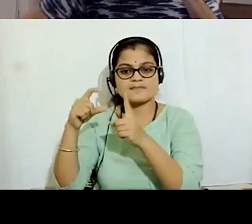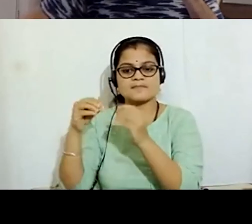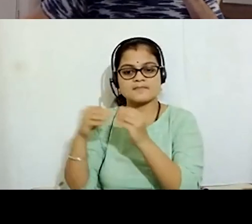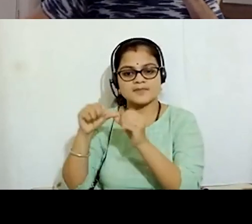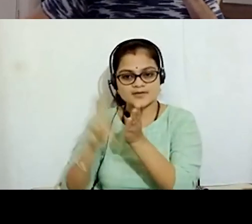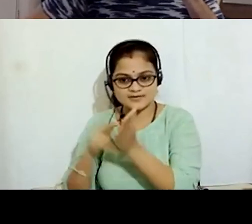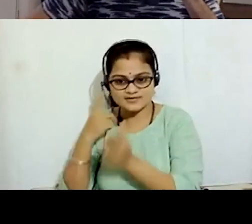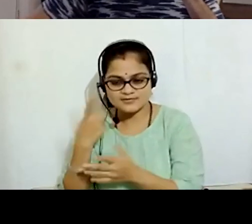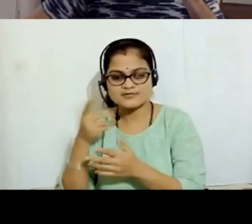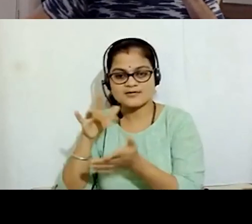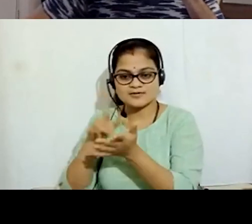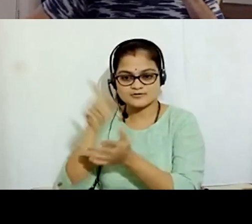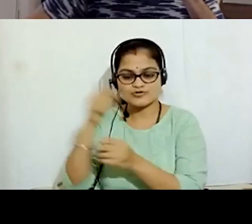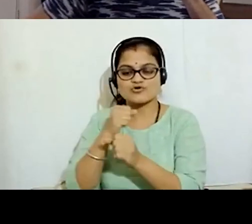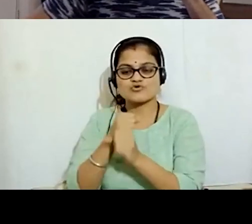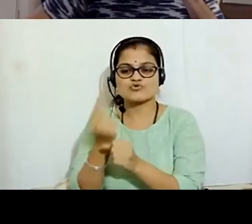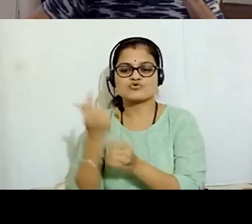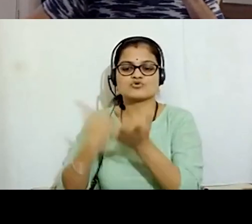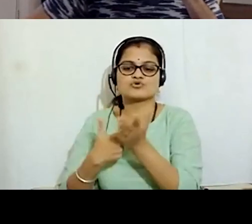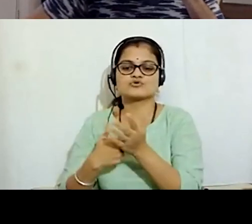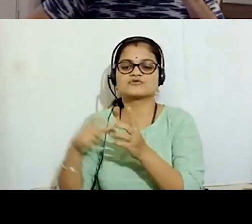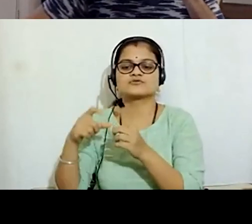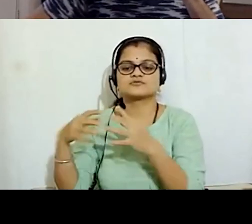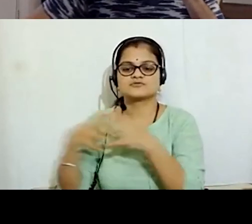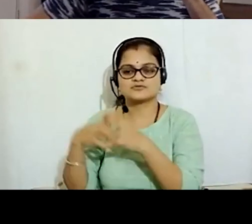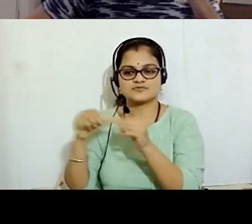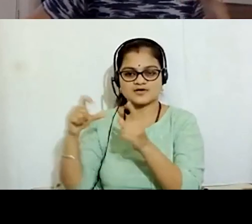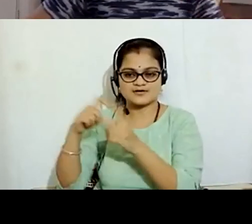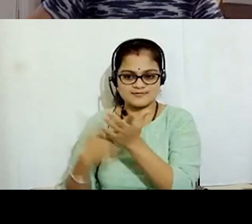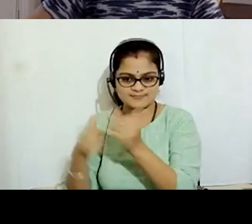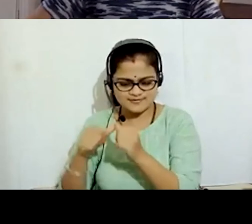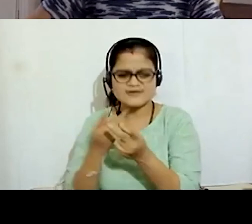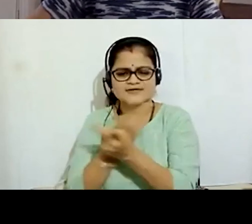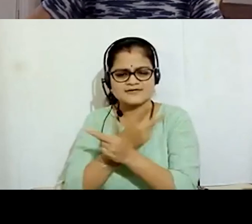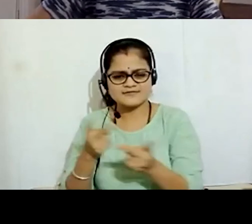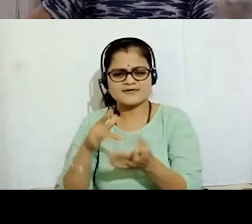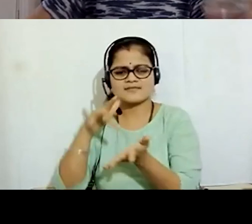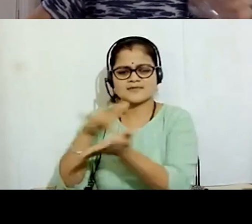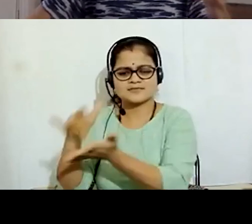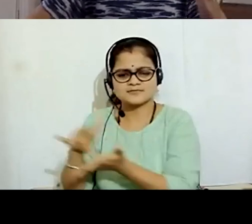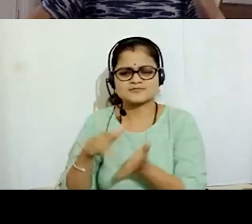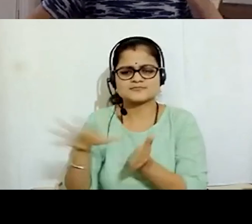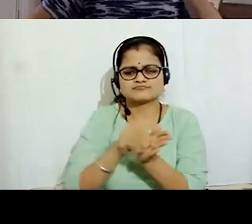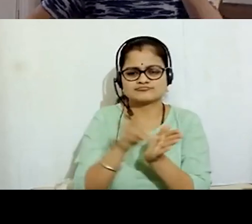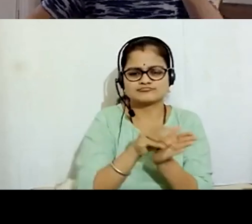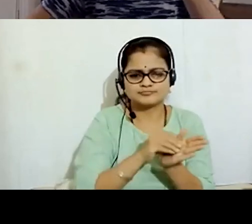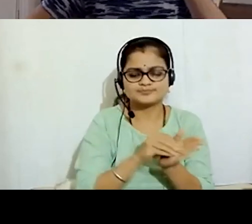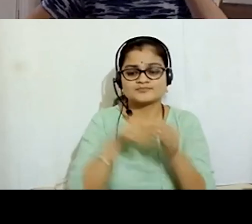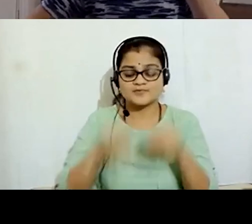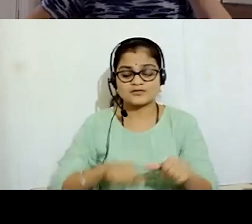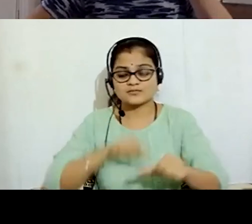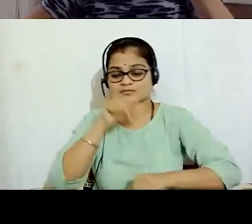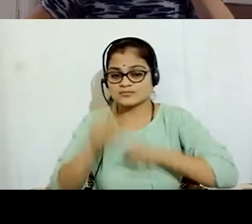in Gurdwara. Then morning sounds from Lodi Garden, and there was much more. So I think the whole process was